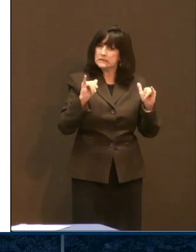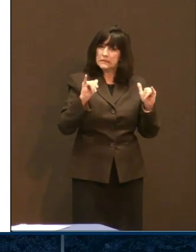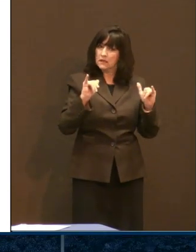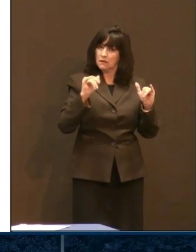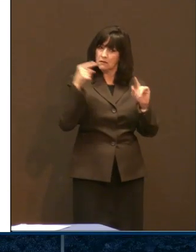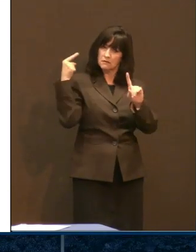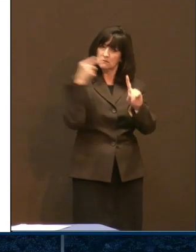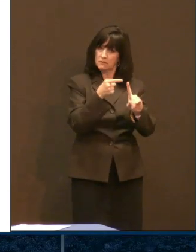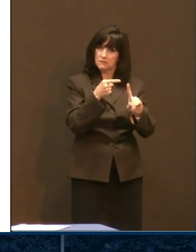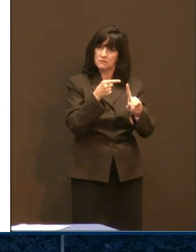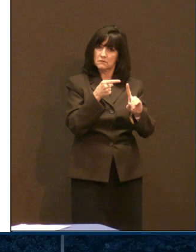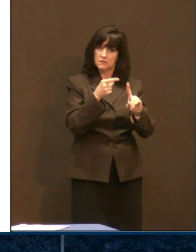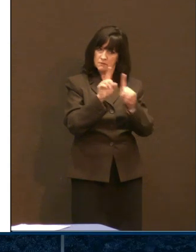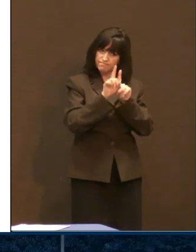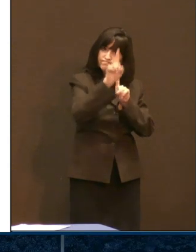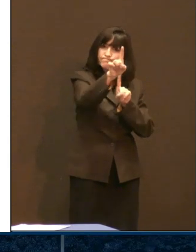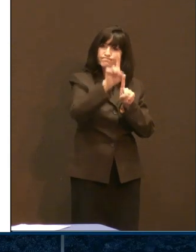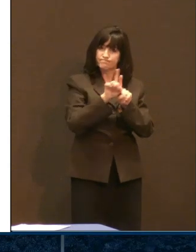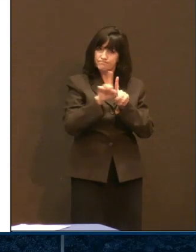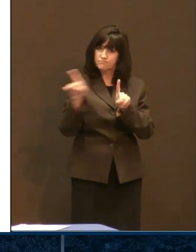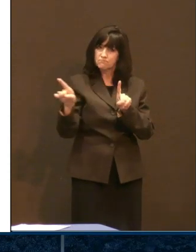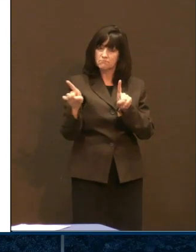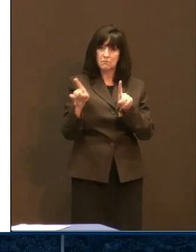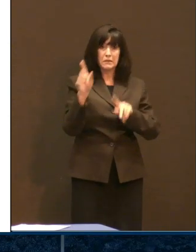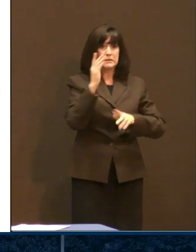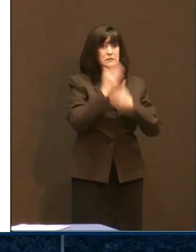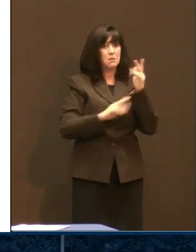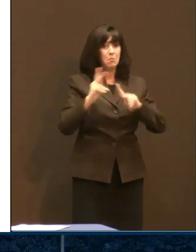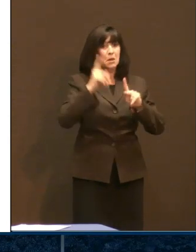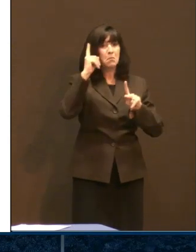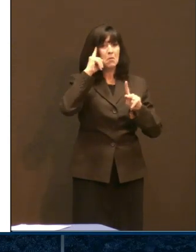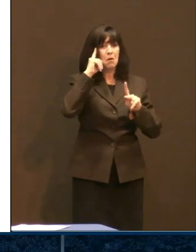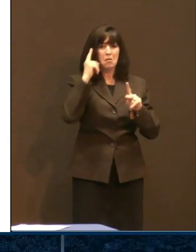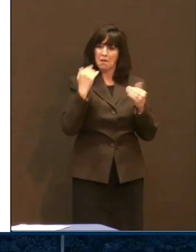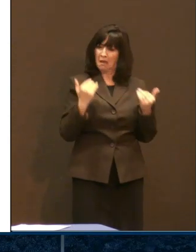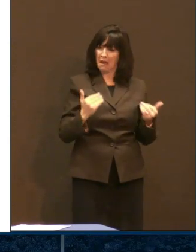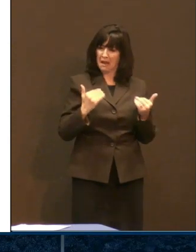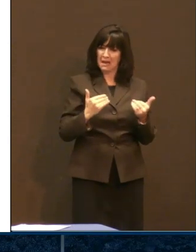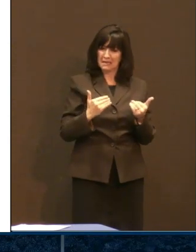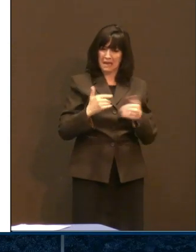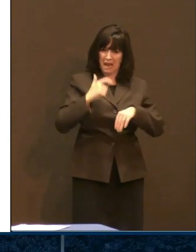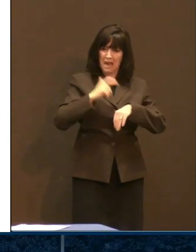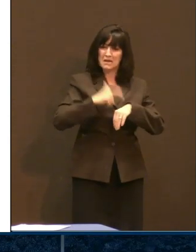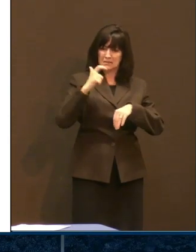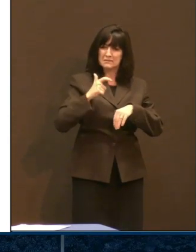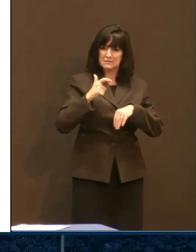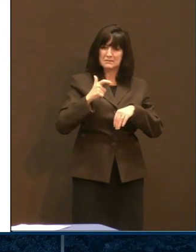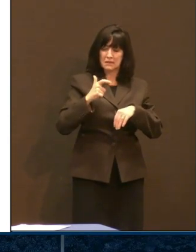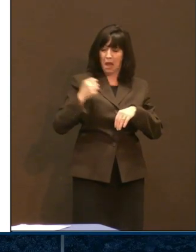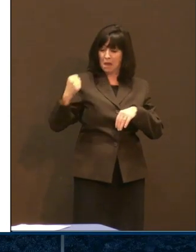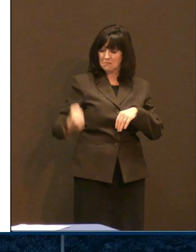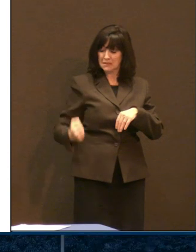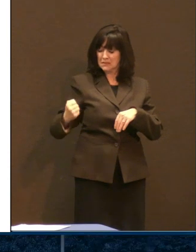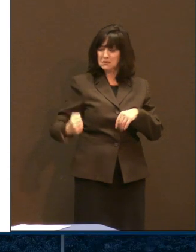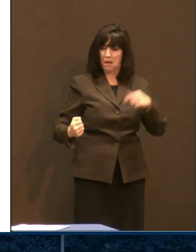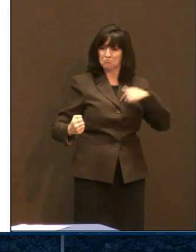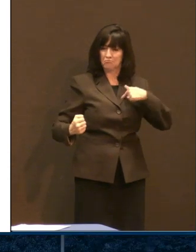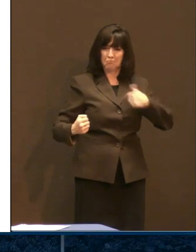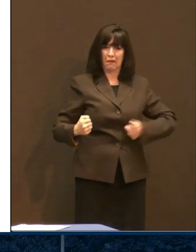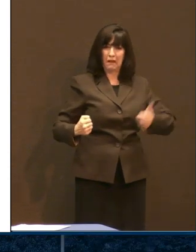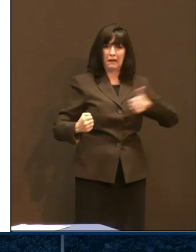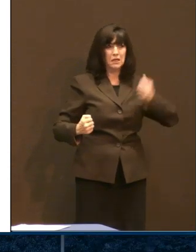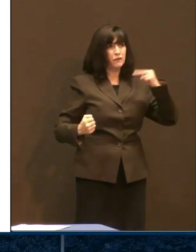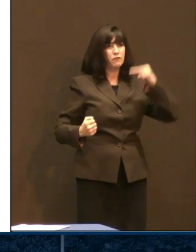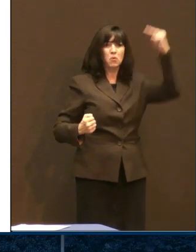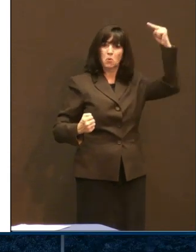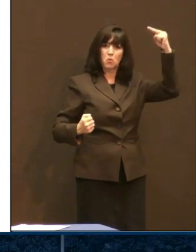social distancing. The social distancing and the restrictions on movement and large gatherings up until this point has been